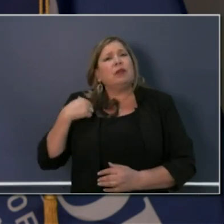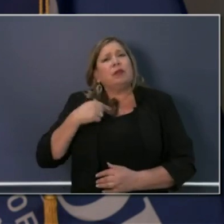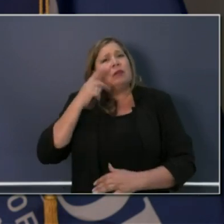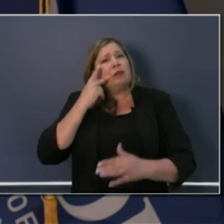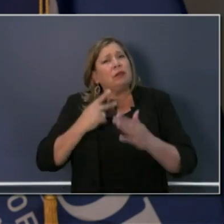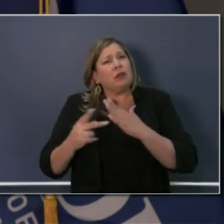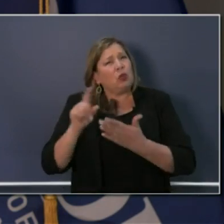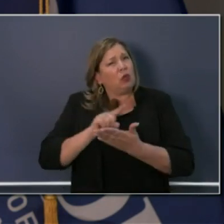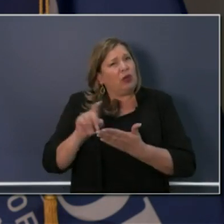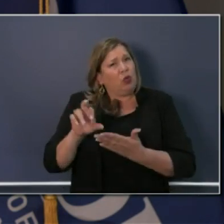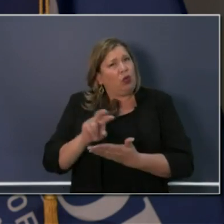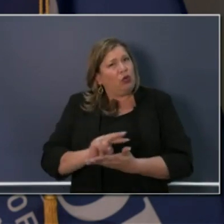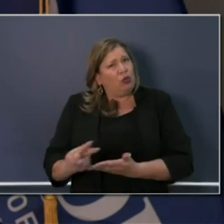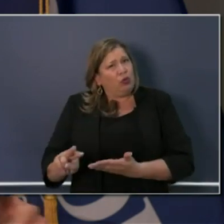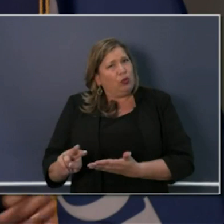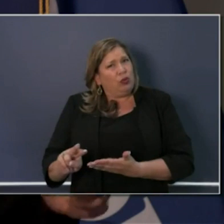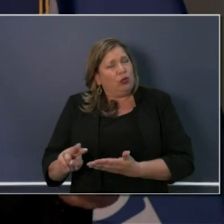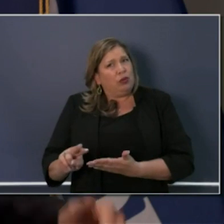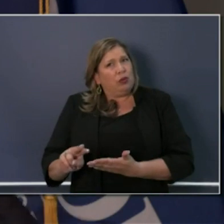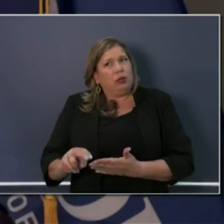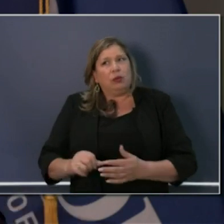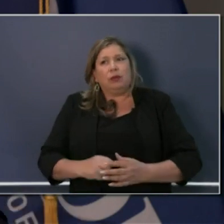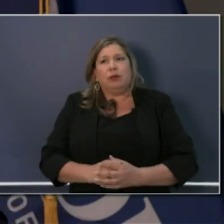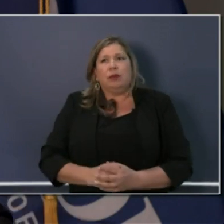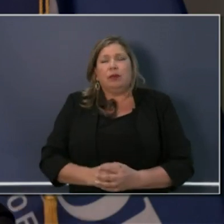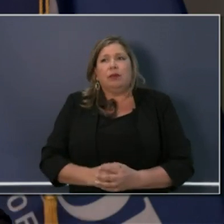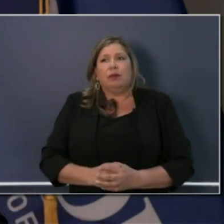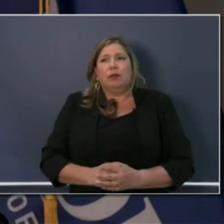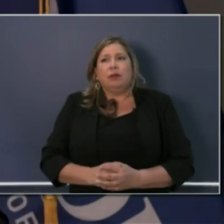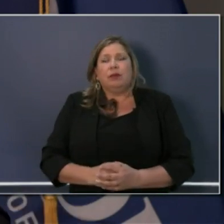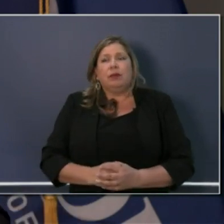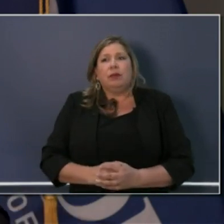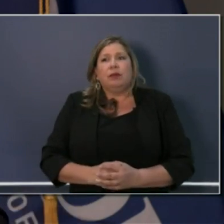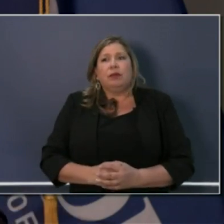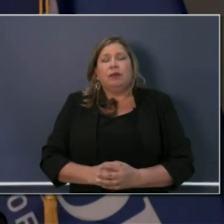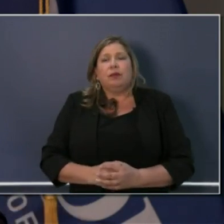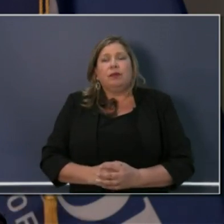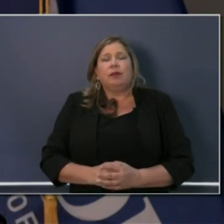Yeah, Phil, I'm sorry. Phil Willen, Los Angeles Times, go ahead.